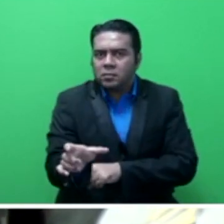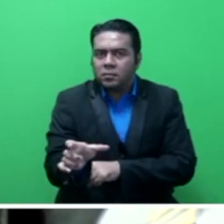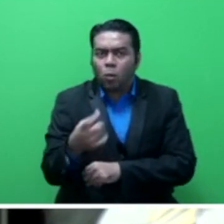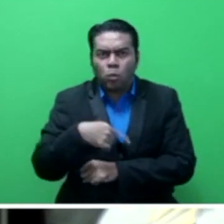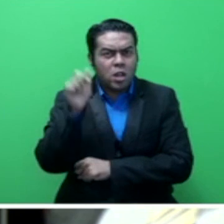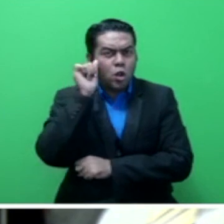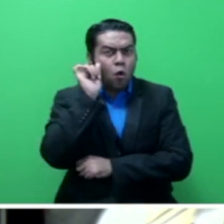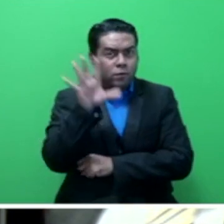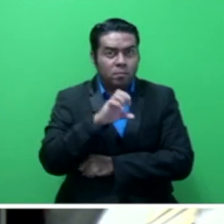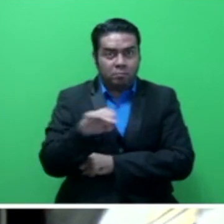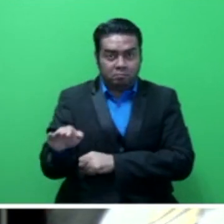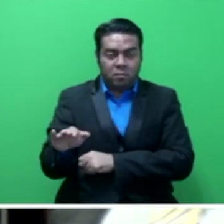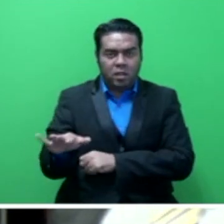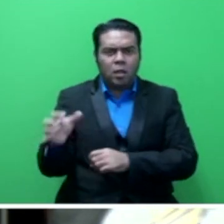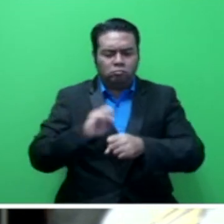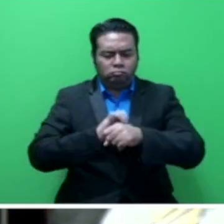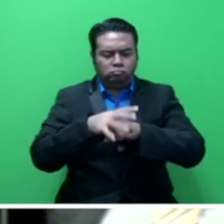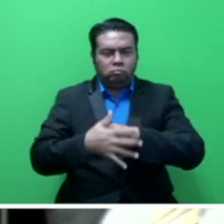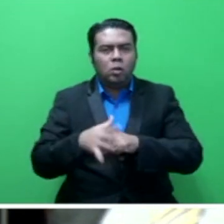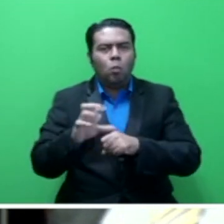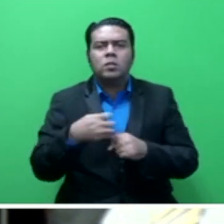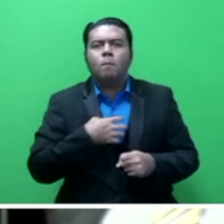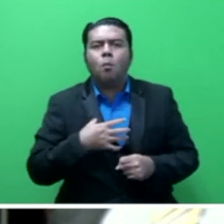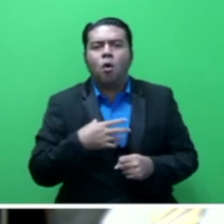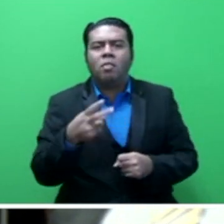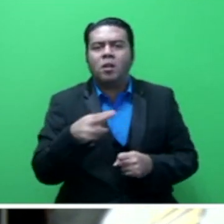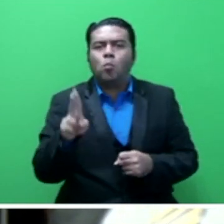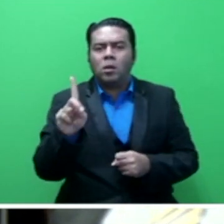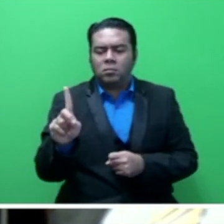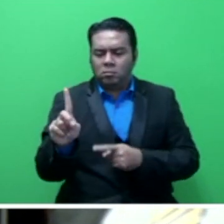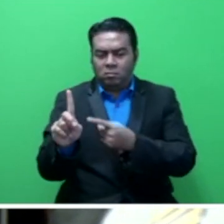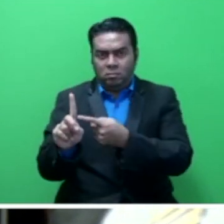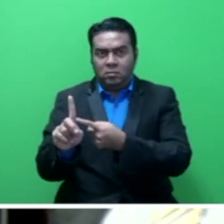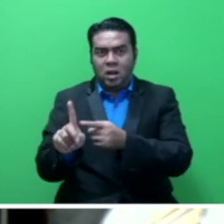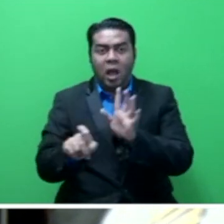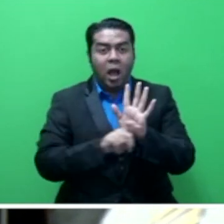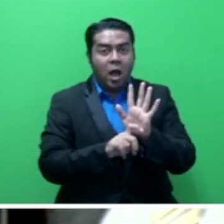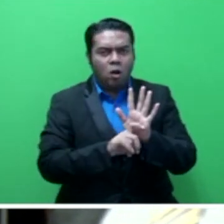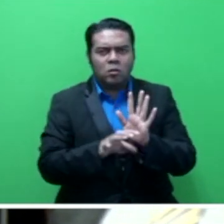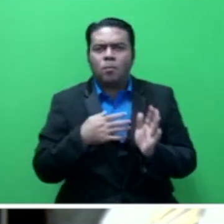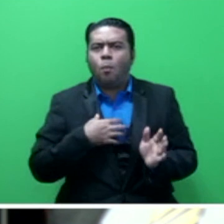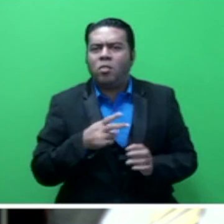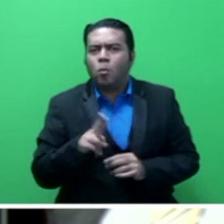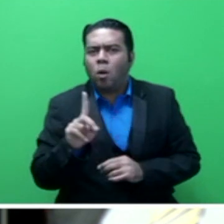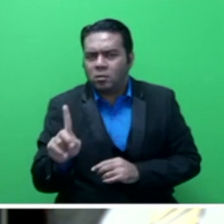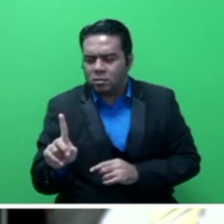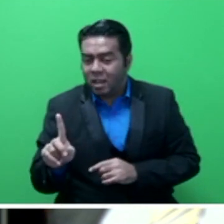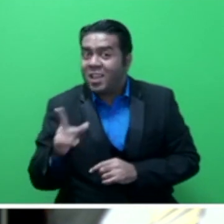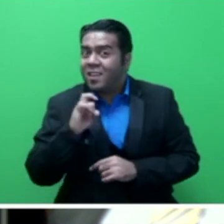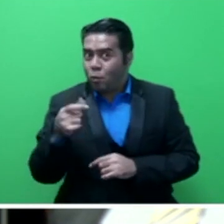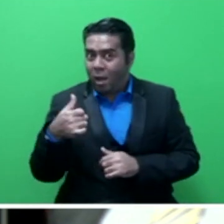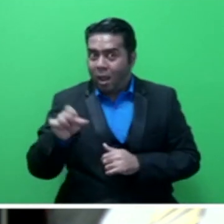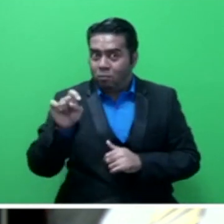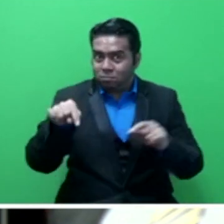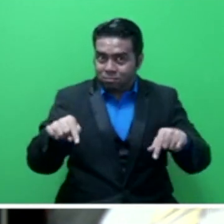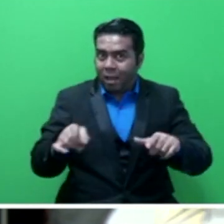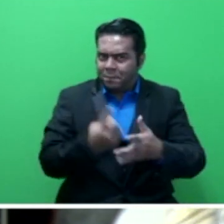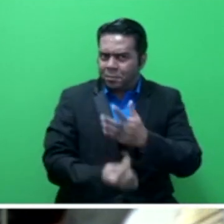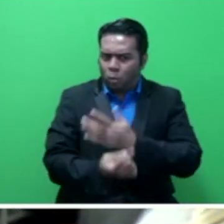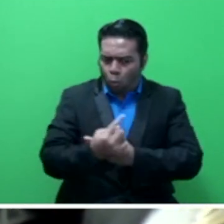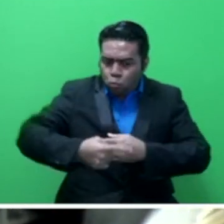then that COVID-19 was more than 1, R was more than 1. And we knew that if we allowed this